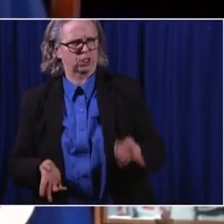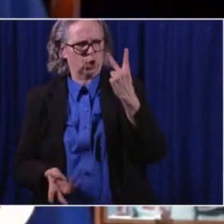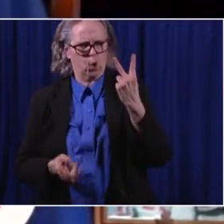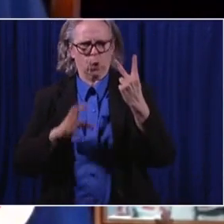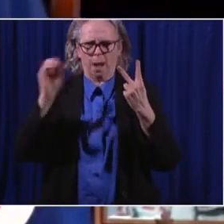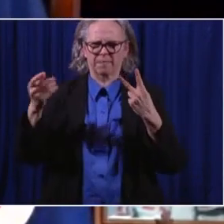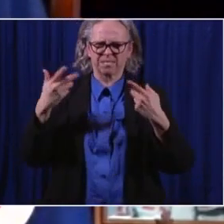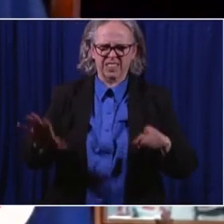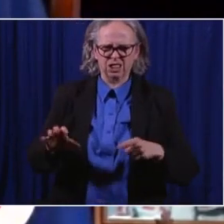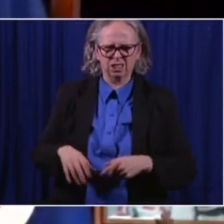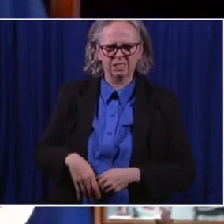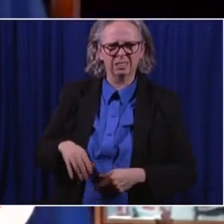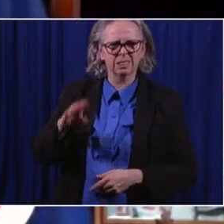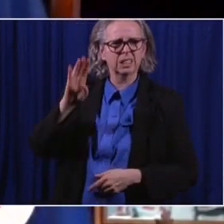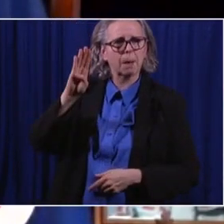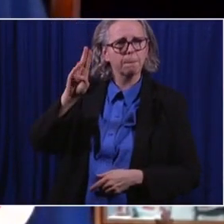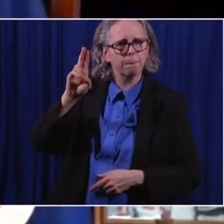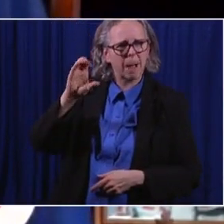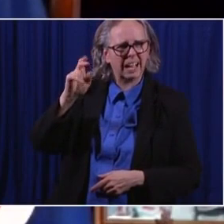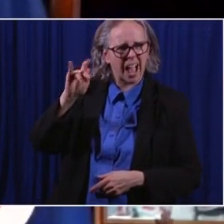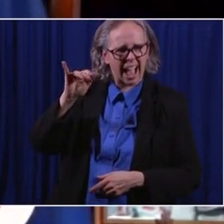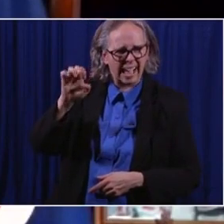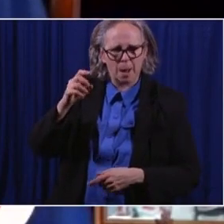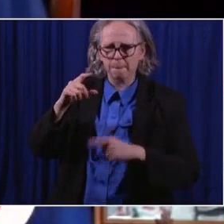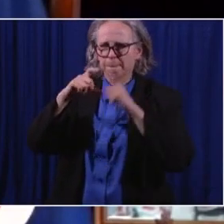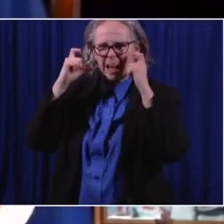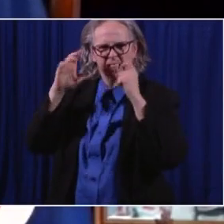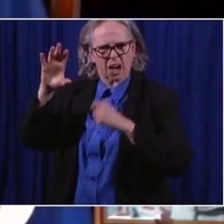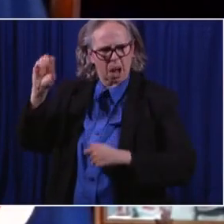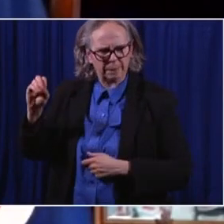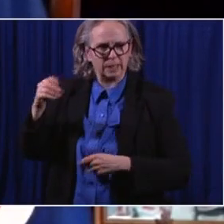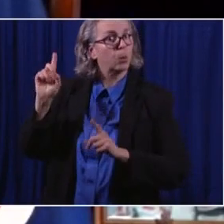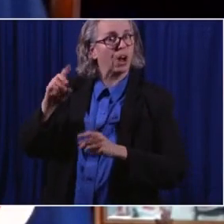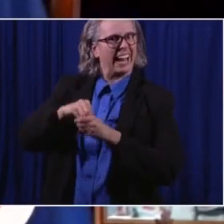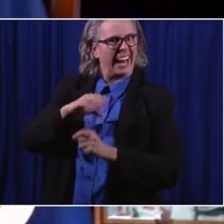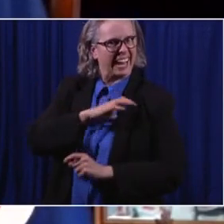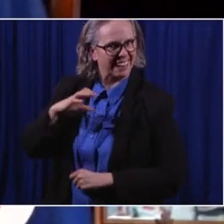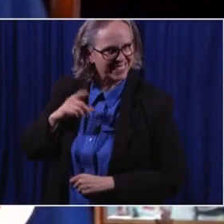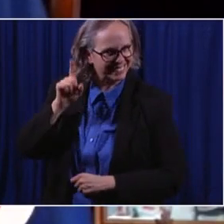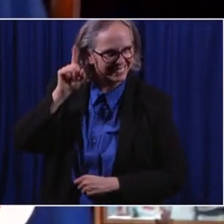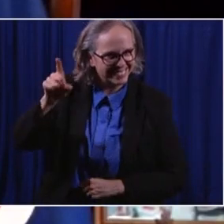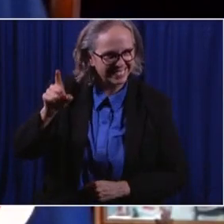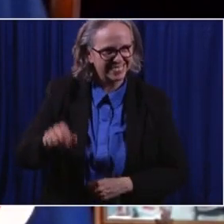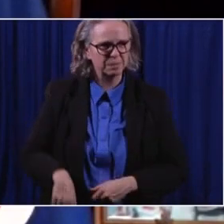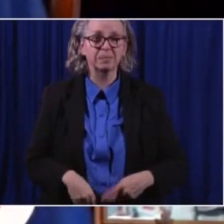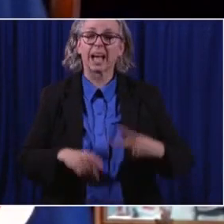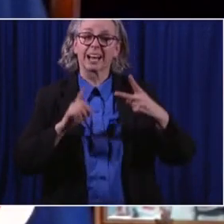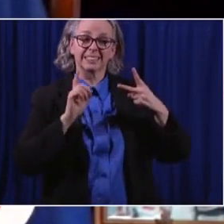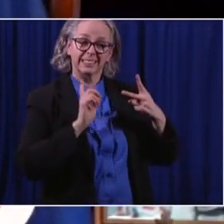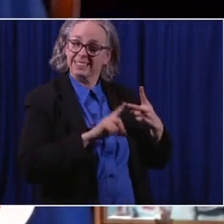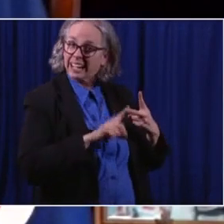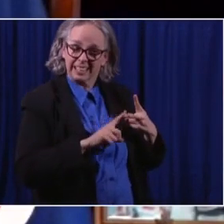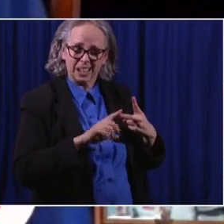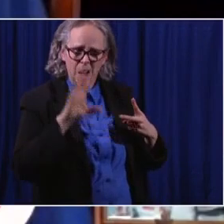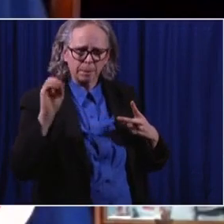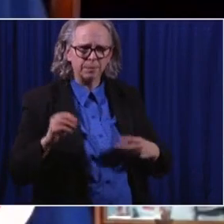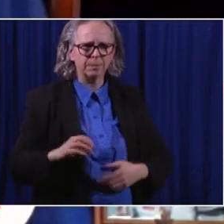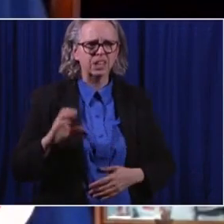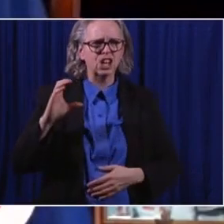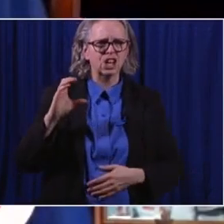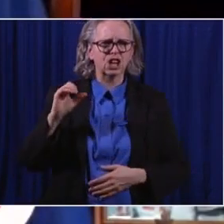in Cleveland for 10 million of these masks, and the Career Development and Placement Strategies Group, also in Cleveland, for